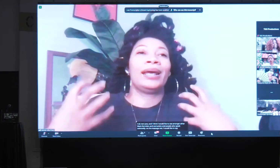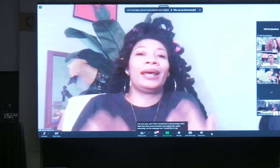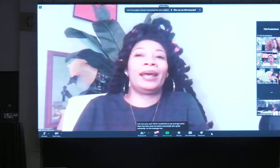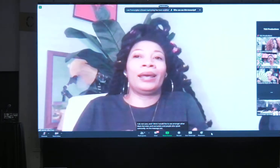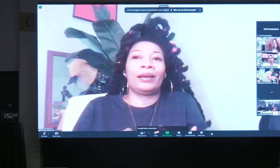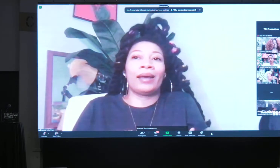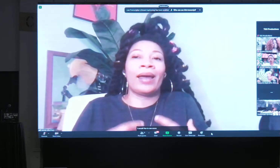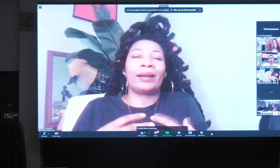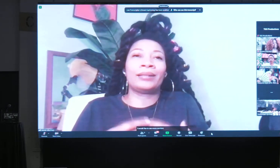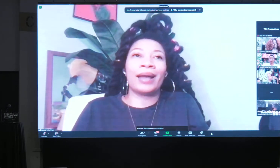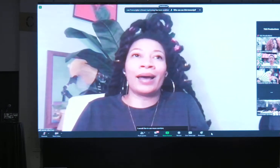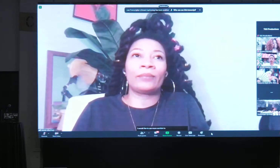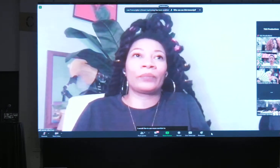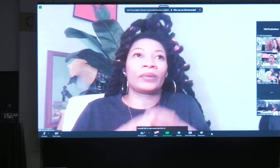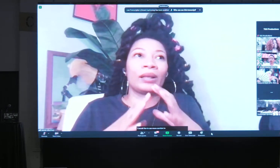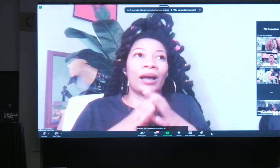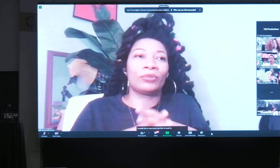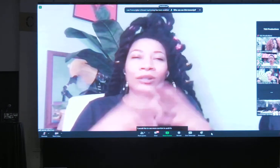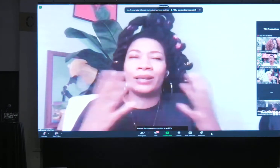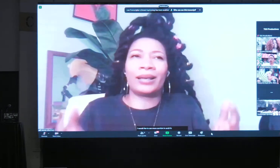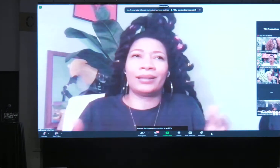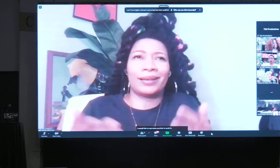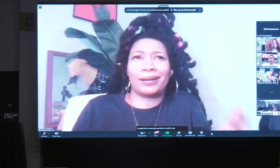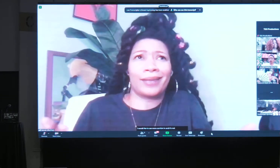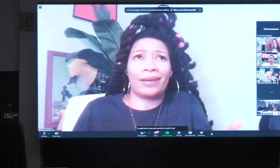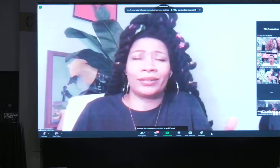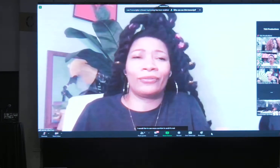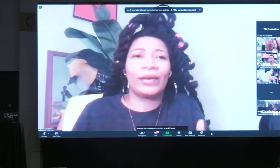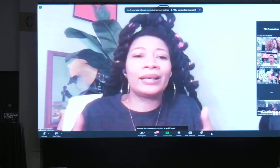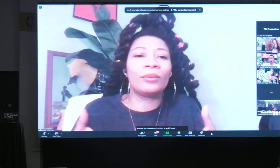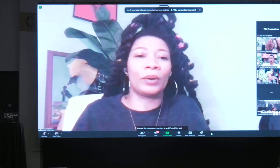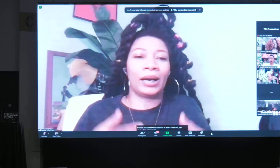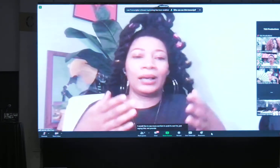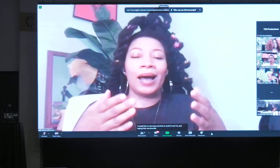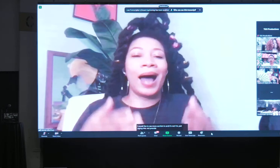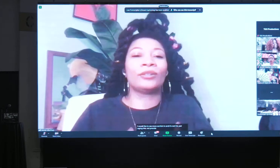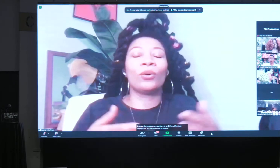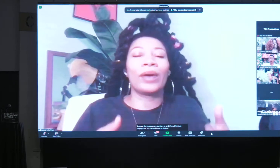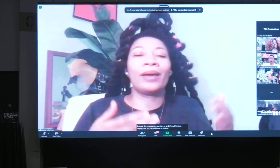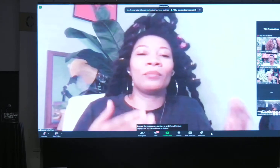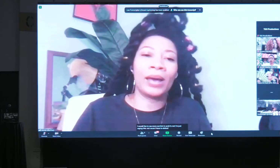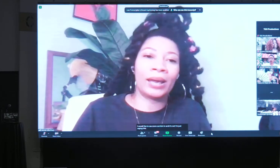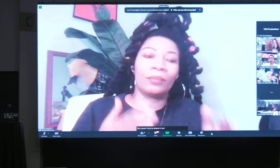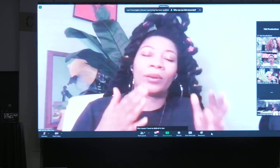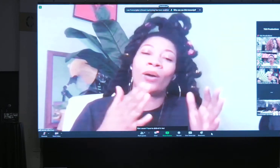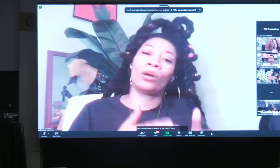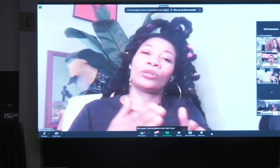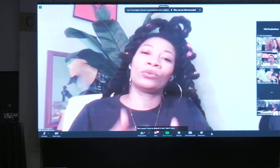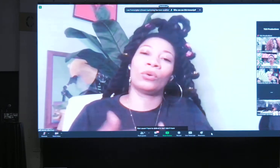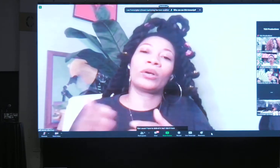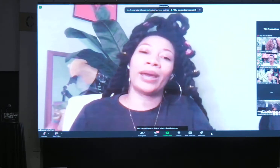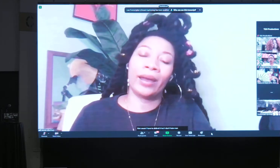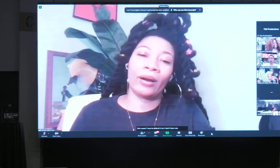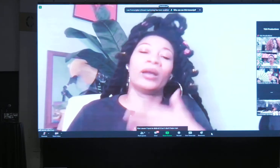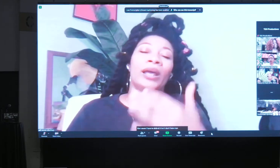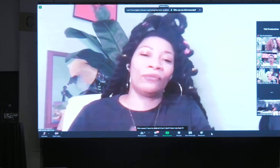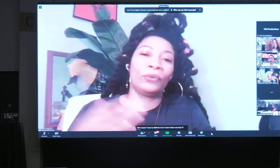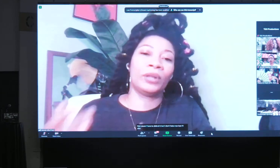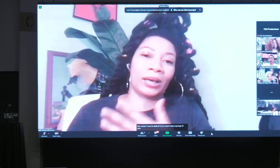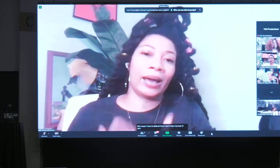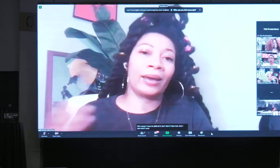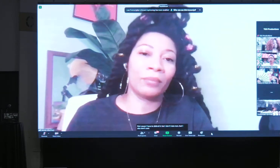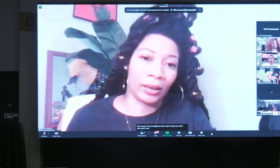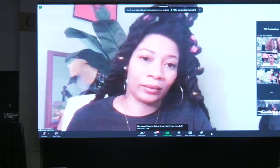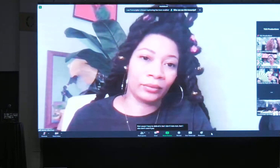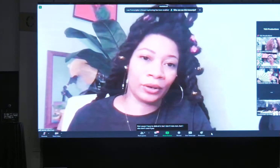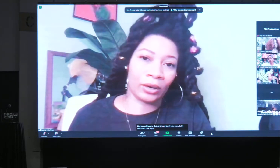comfort in, and it's not, I'm just saying this not because I have to defend it, but I don't hate men, but I also don't care if